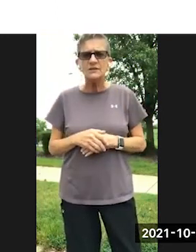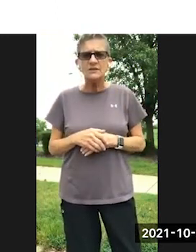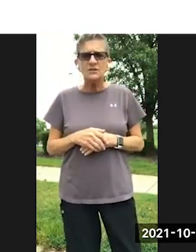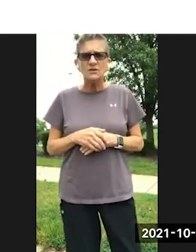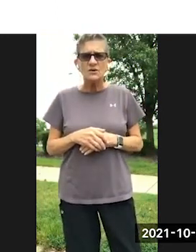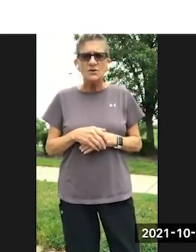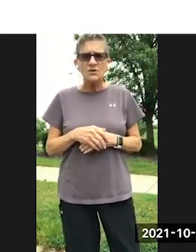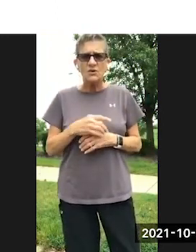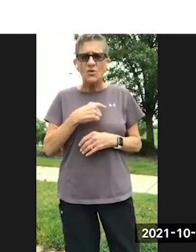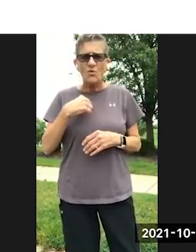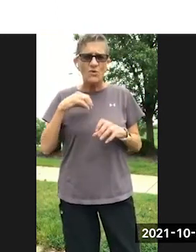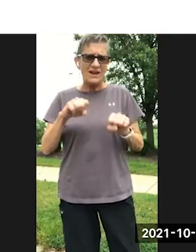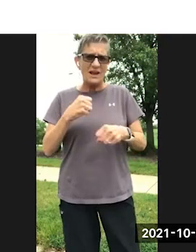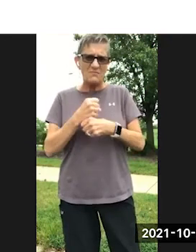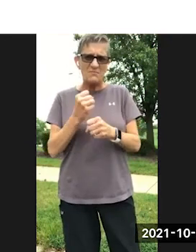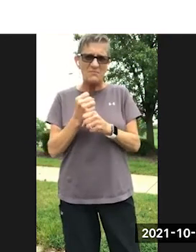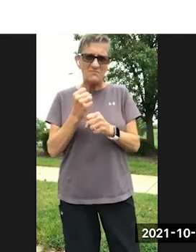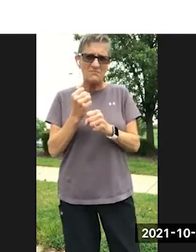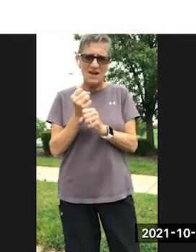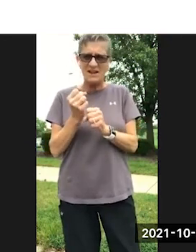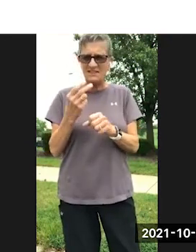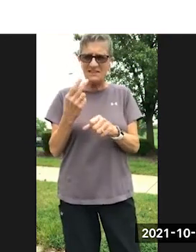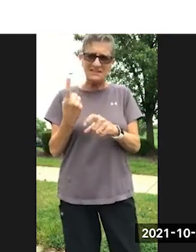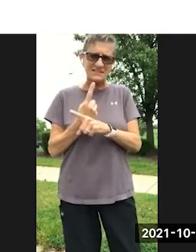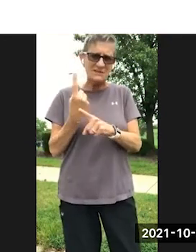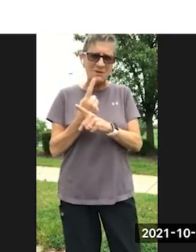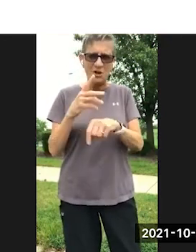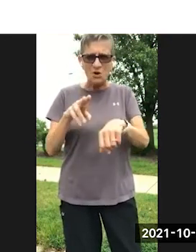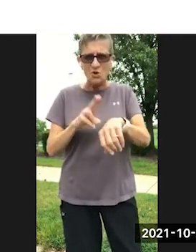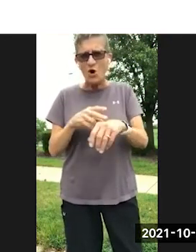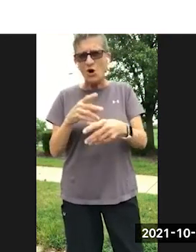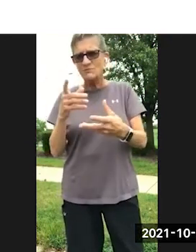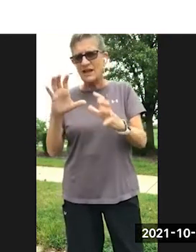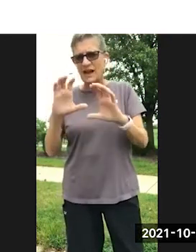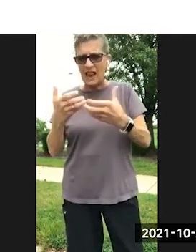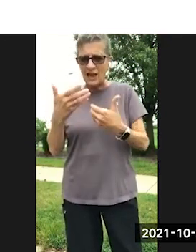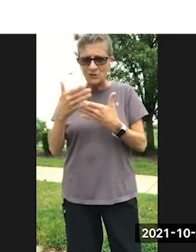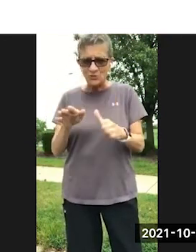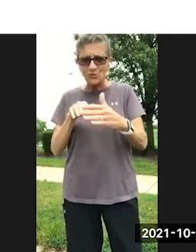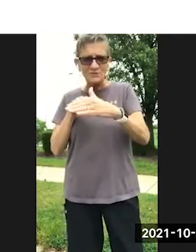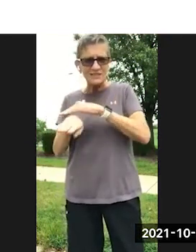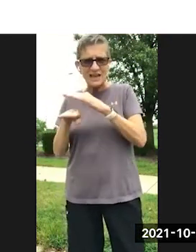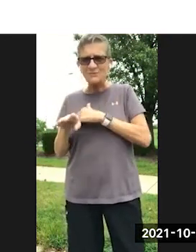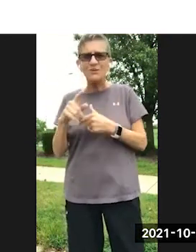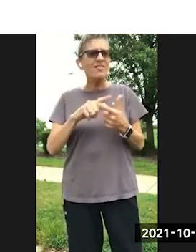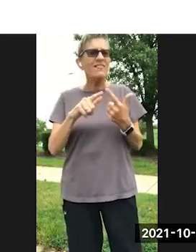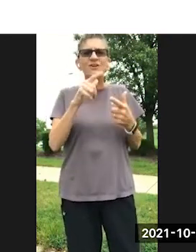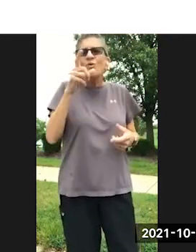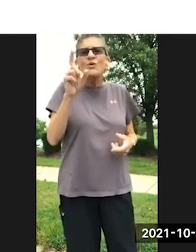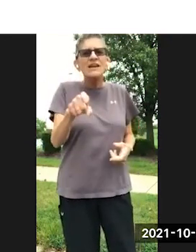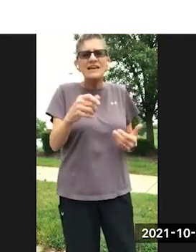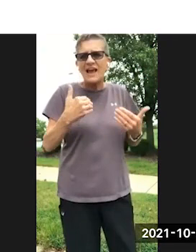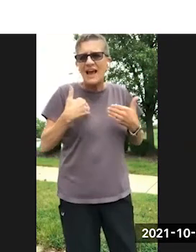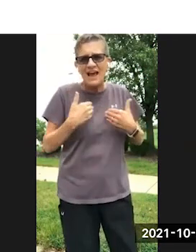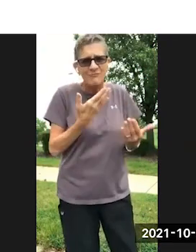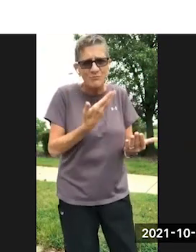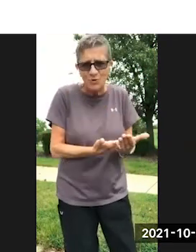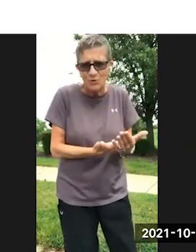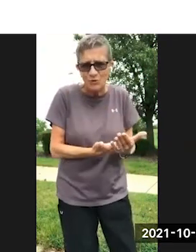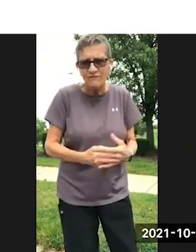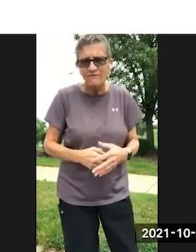the typical norms of being in a classroom more accessible and not have to have this sort of proof.